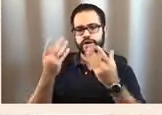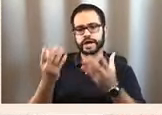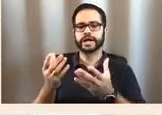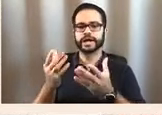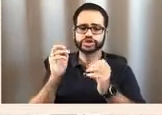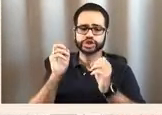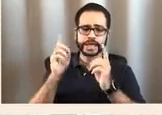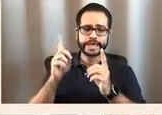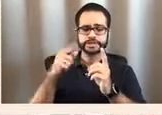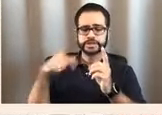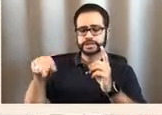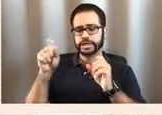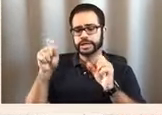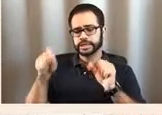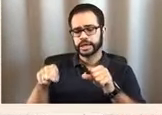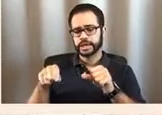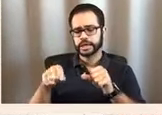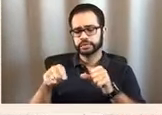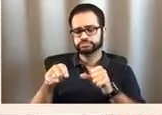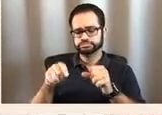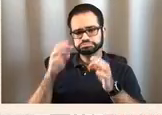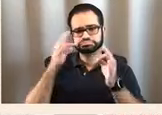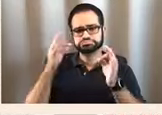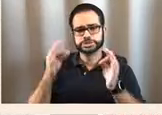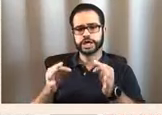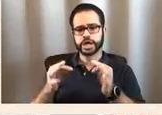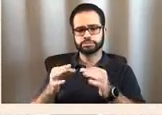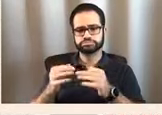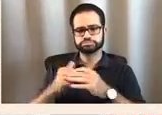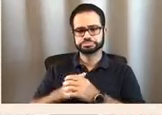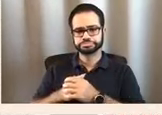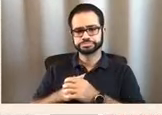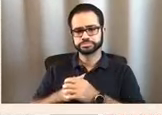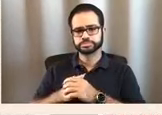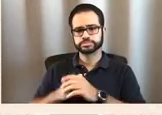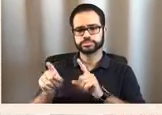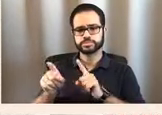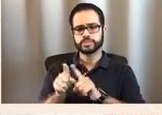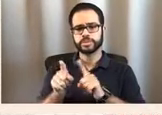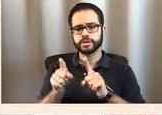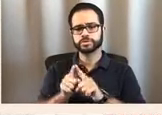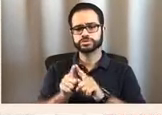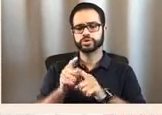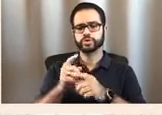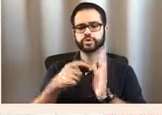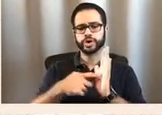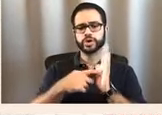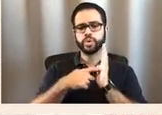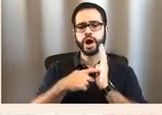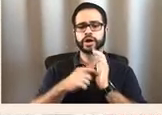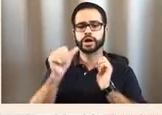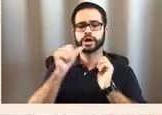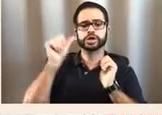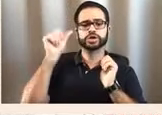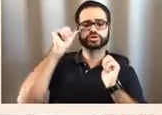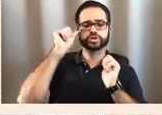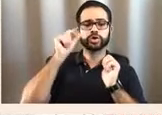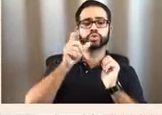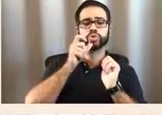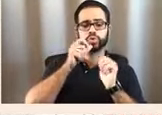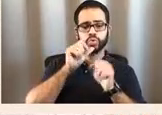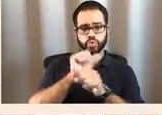make some informed choices. It also requires that even adults who are in sub-minimum wage